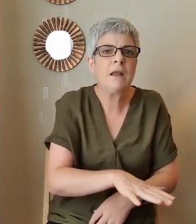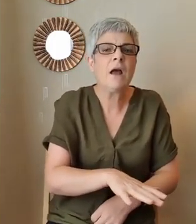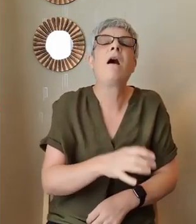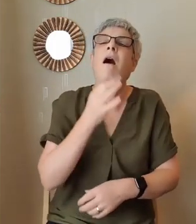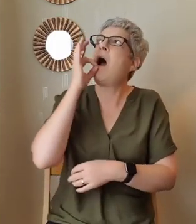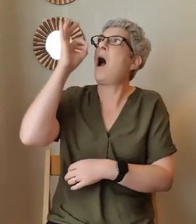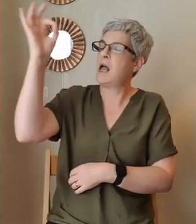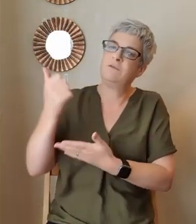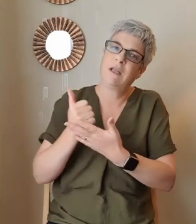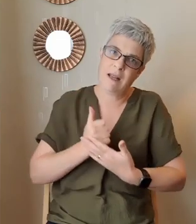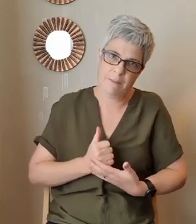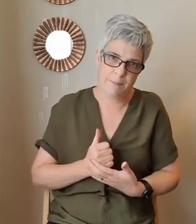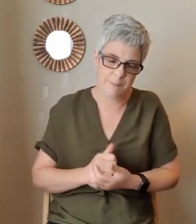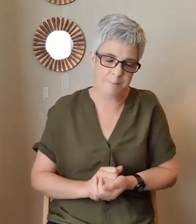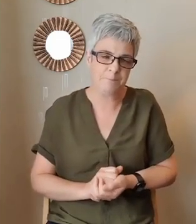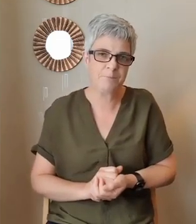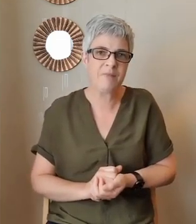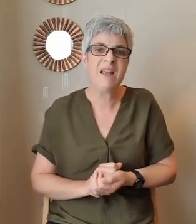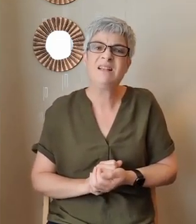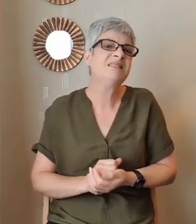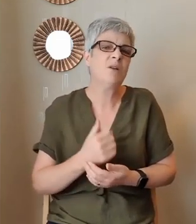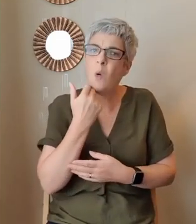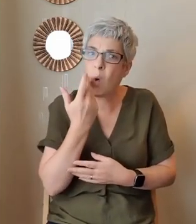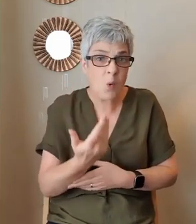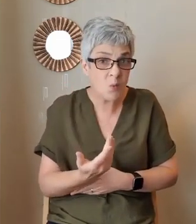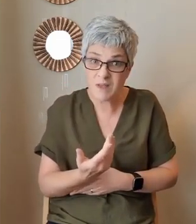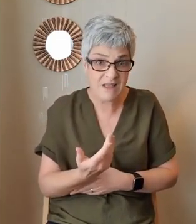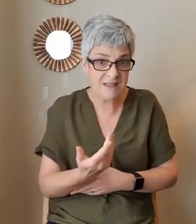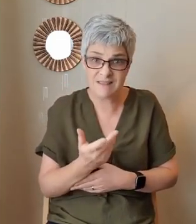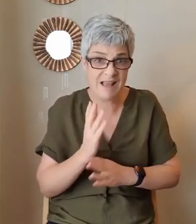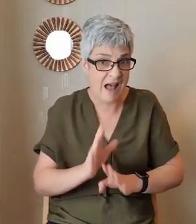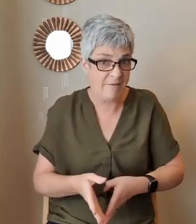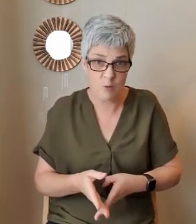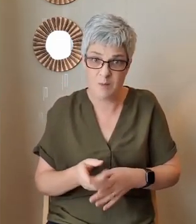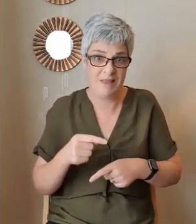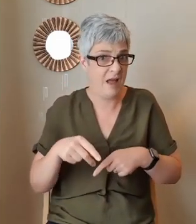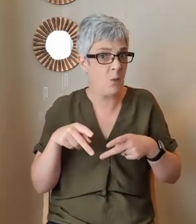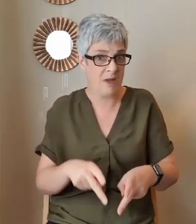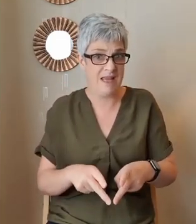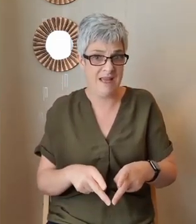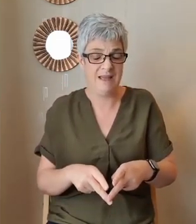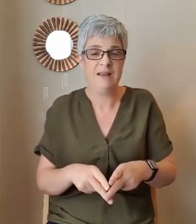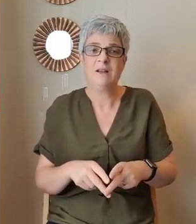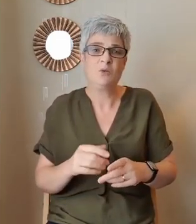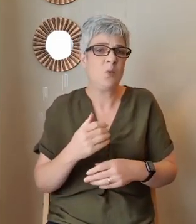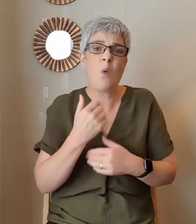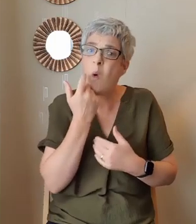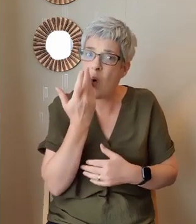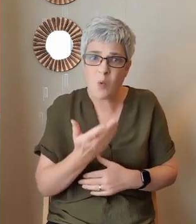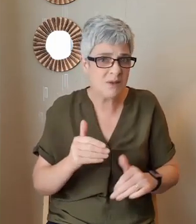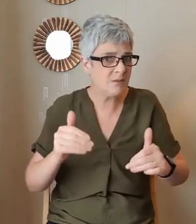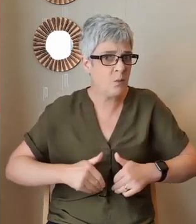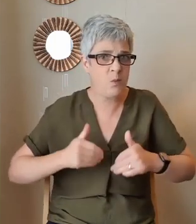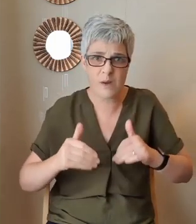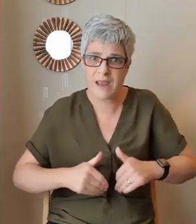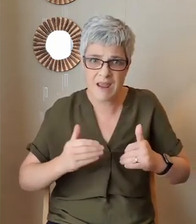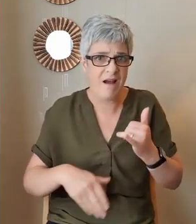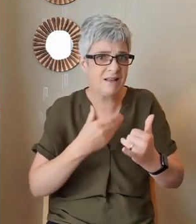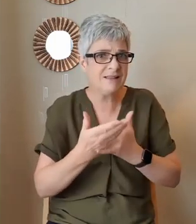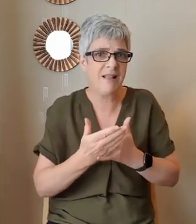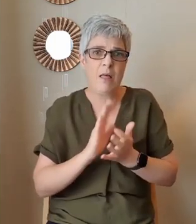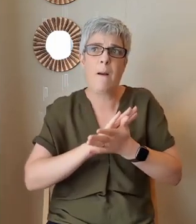It doesn't always have to be that way, you know. It doesn't always have to be that we wait until things are a total mess before we